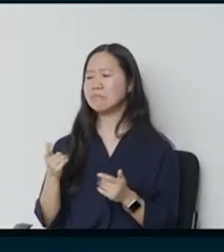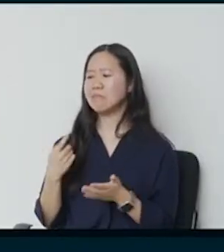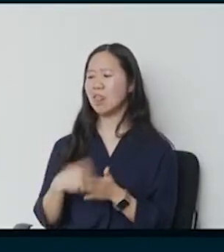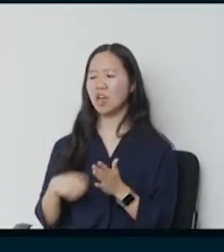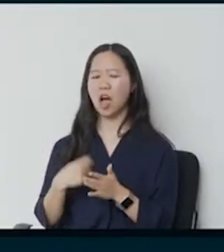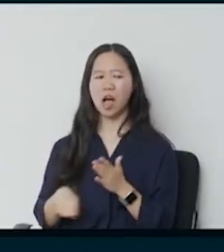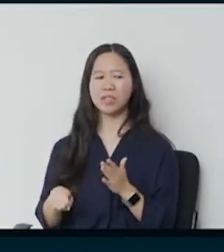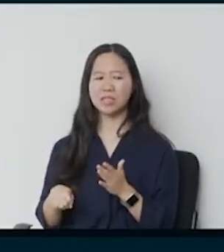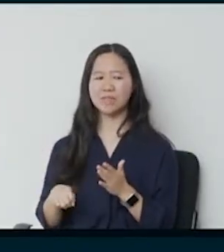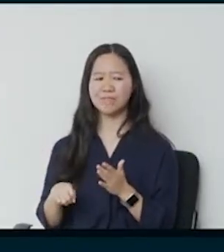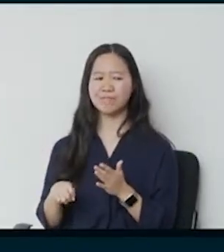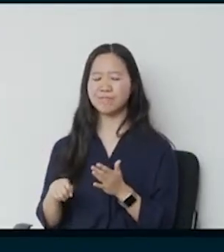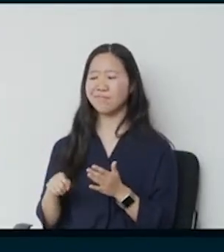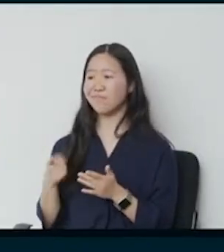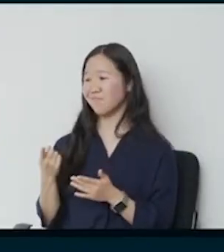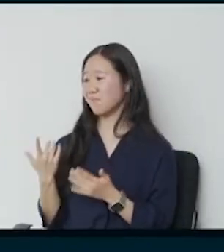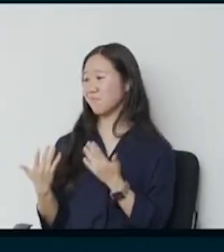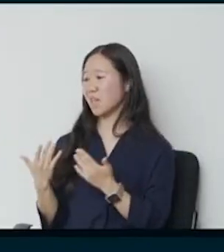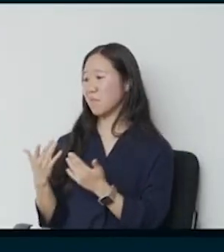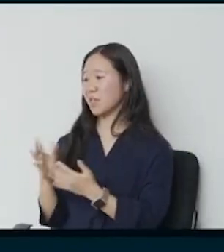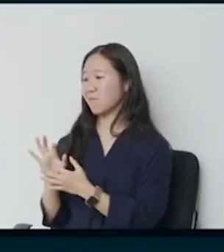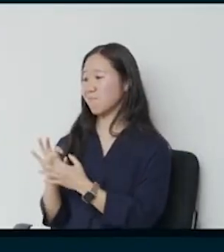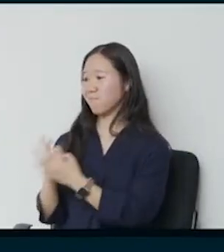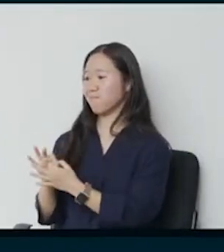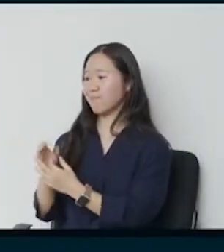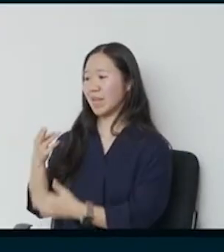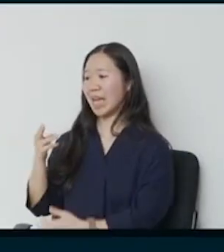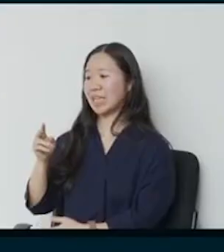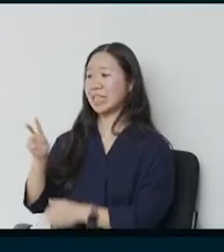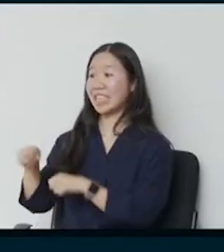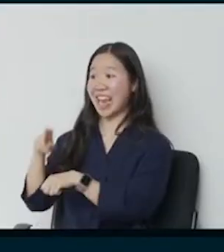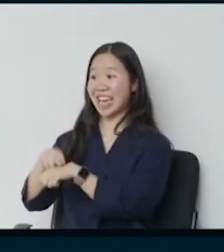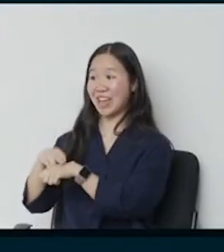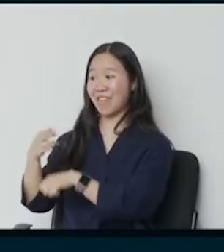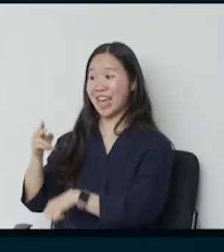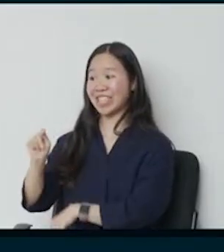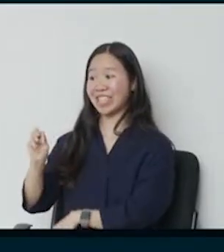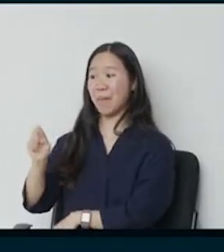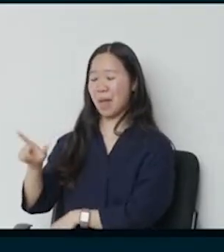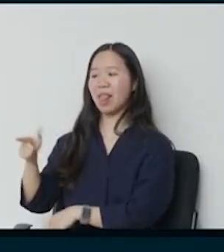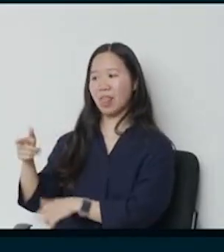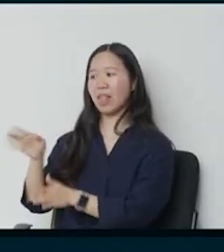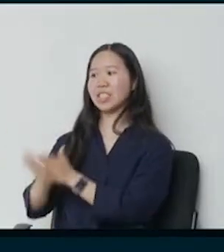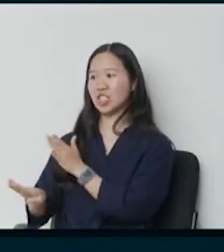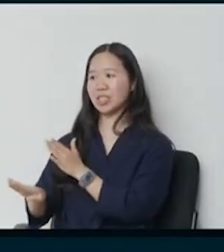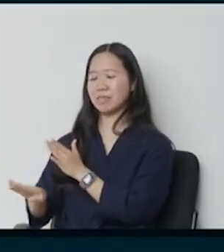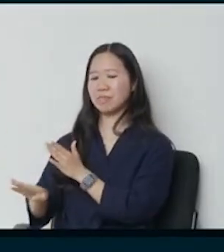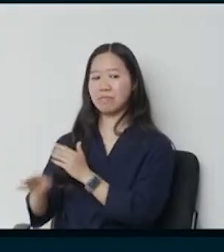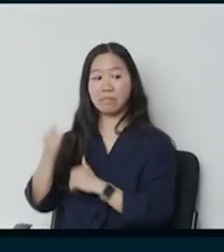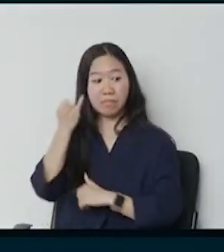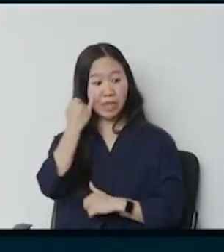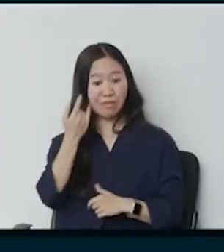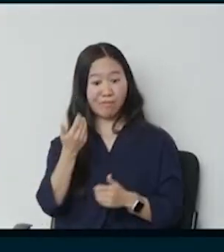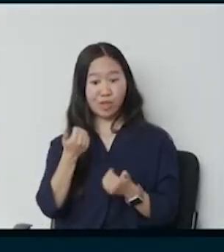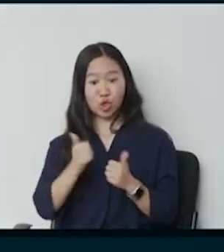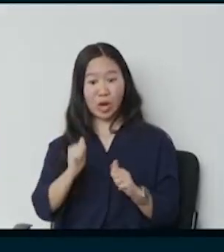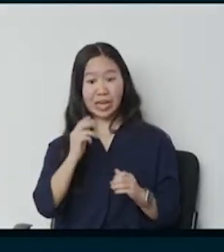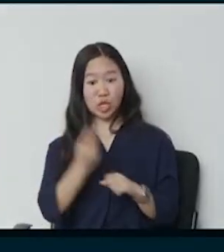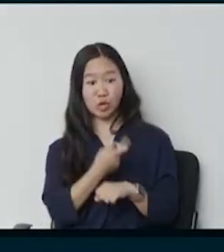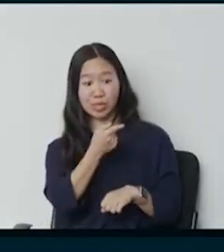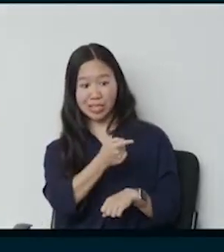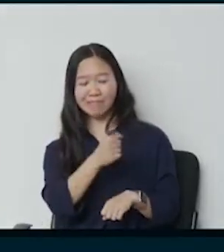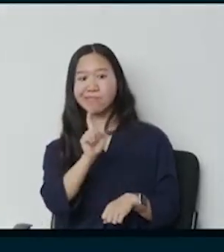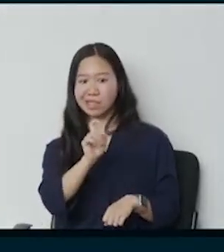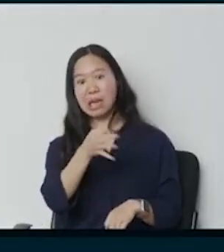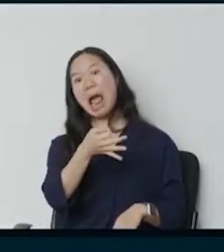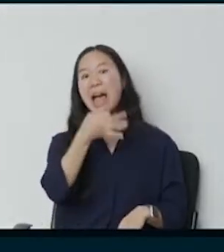native HTML, and it's going to cost you way less. If you start writing ARIA, suddenly you need to become an expert, or you need to go